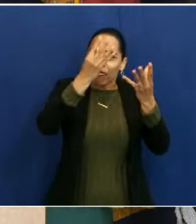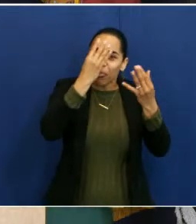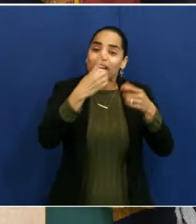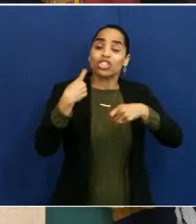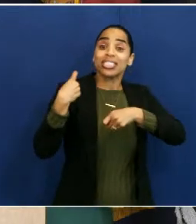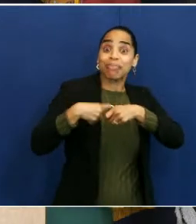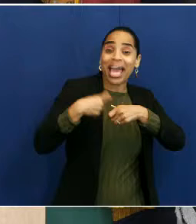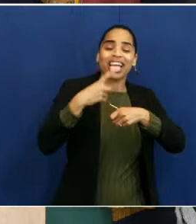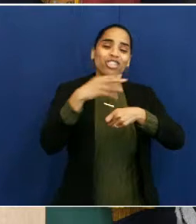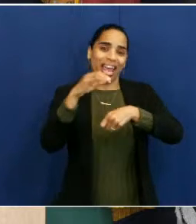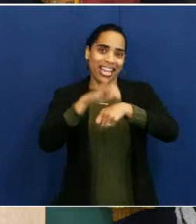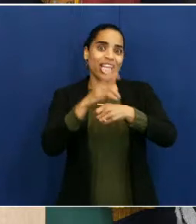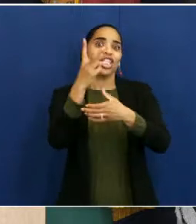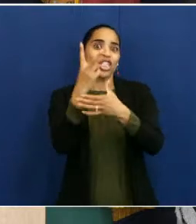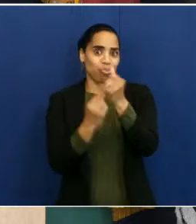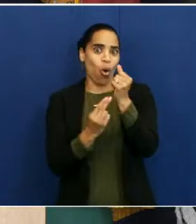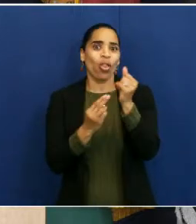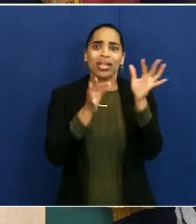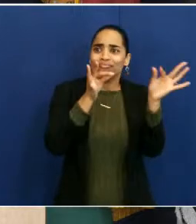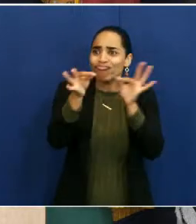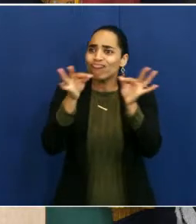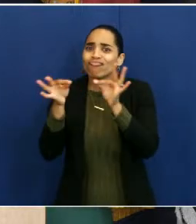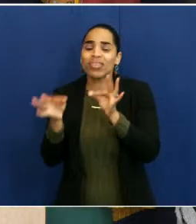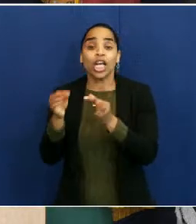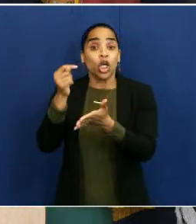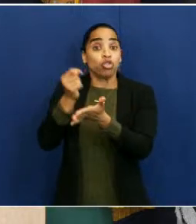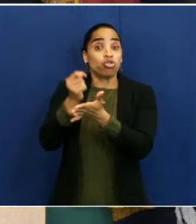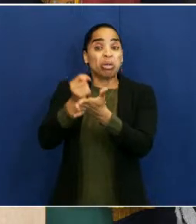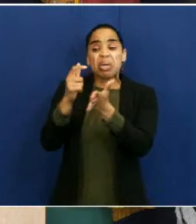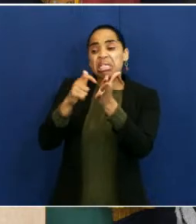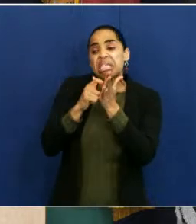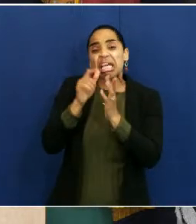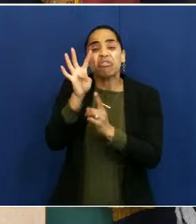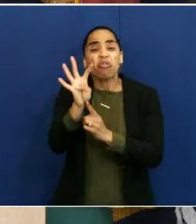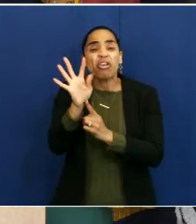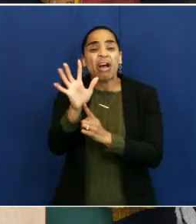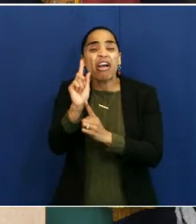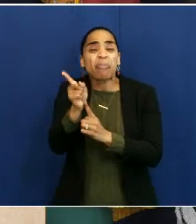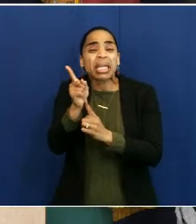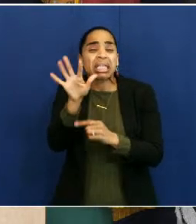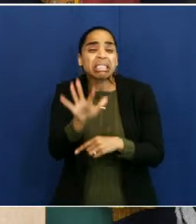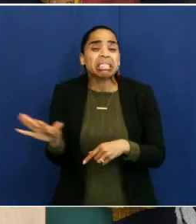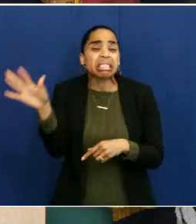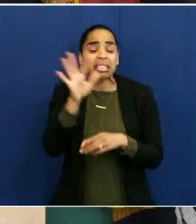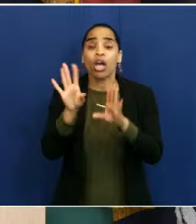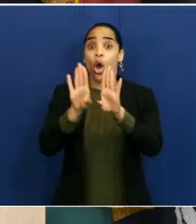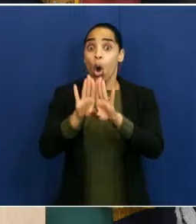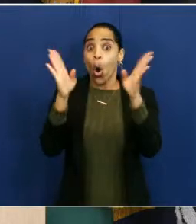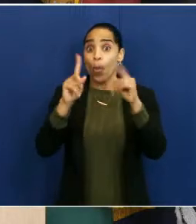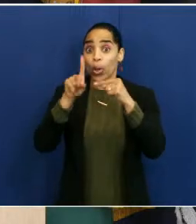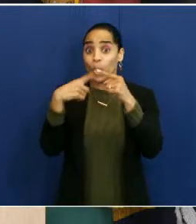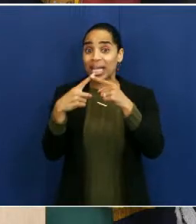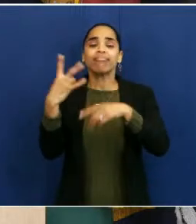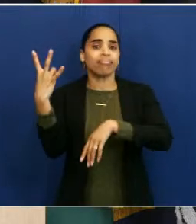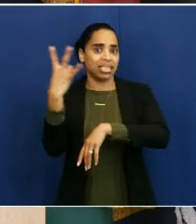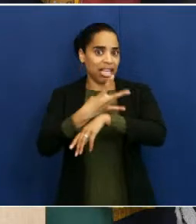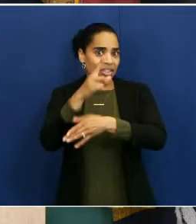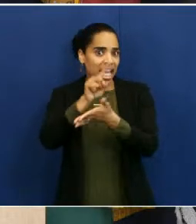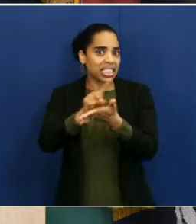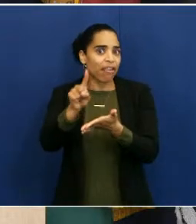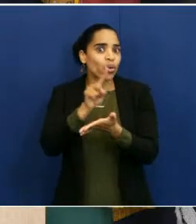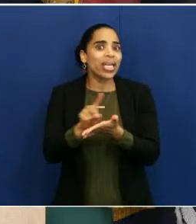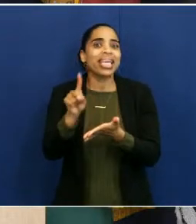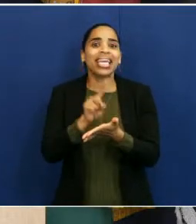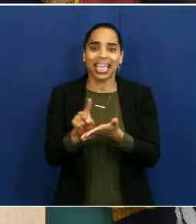have access to this information as well. The treatment doesn't take more than 45 minutes. They are open 7 days a week,